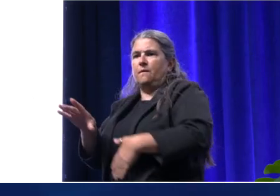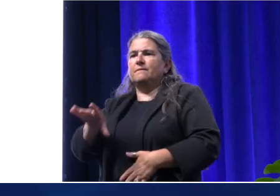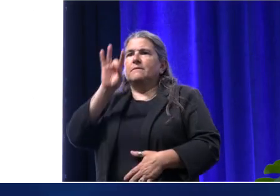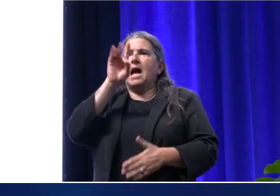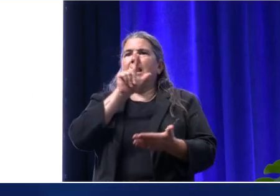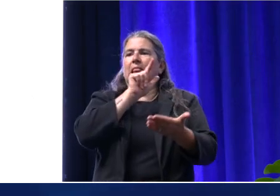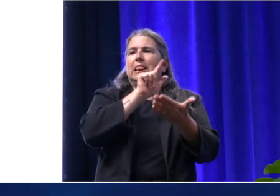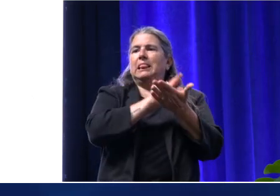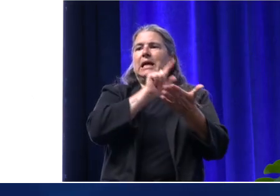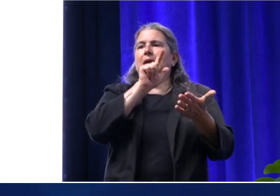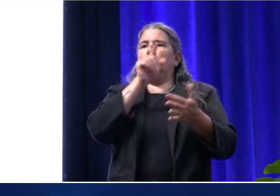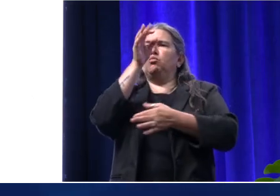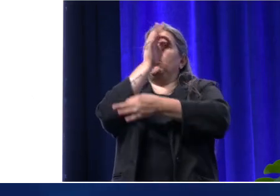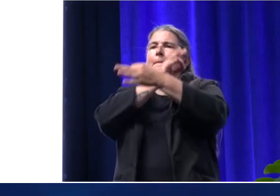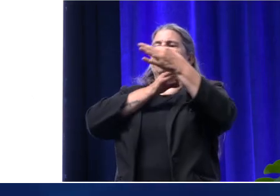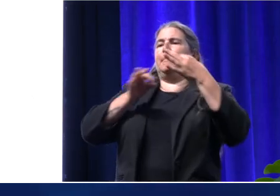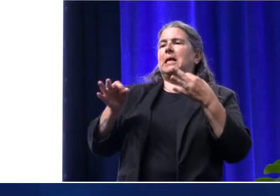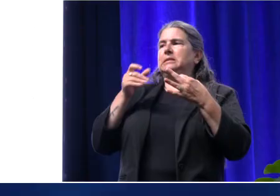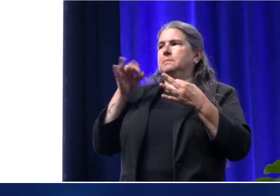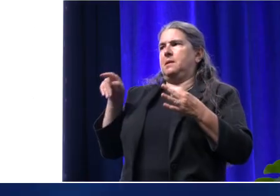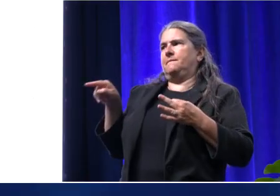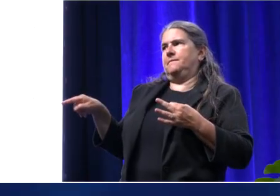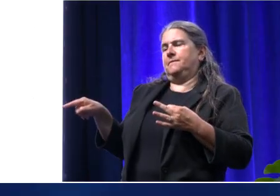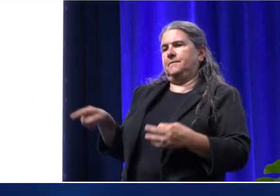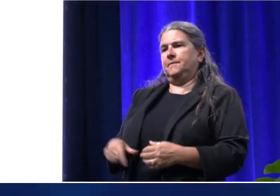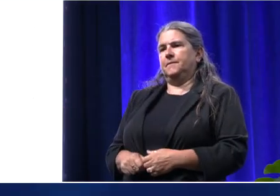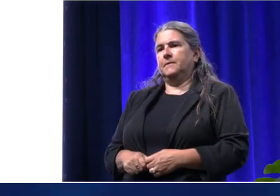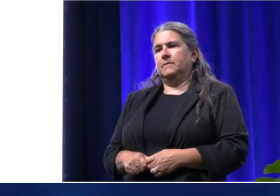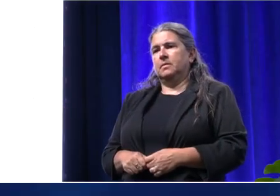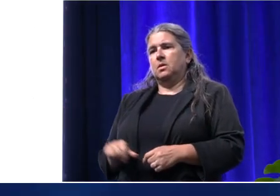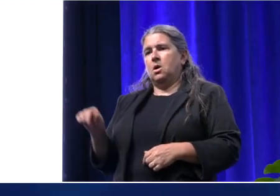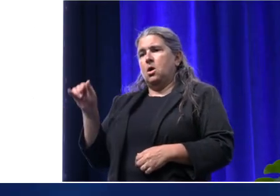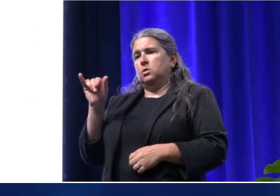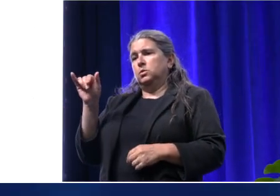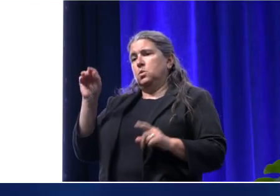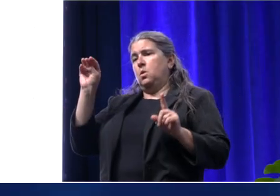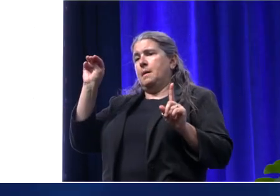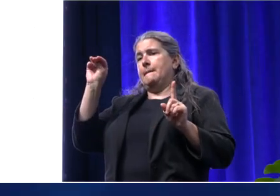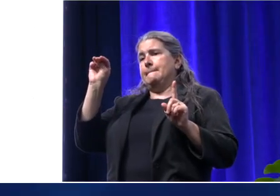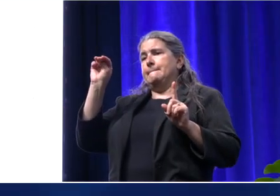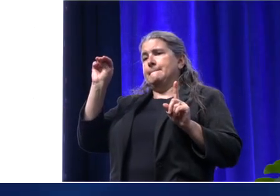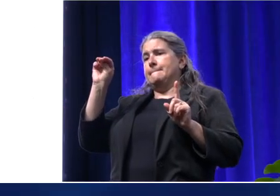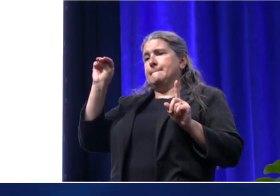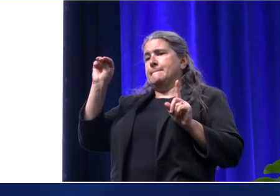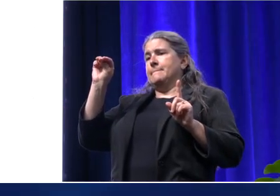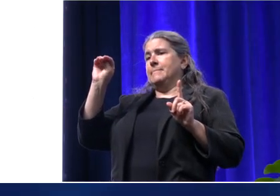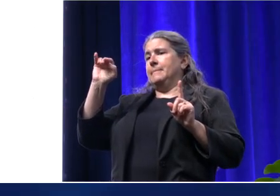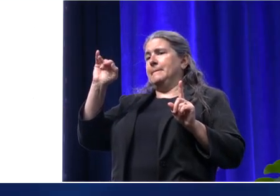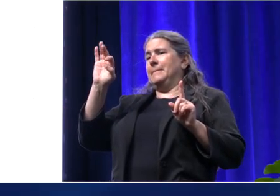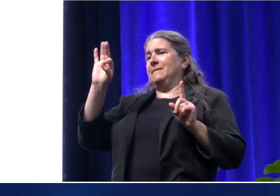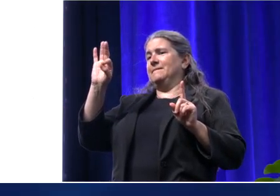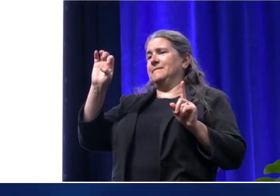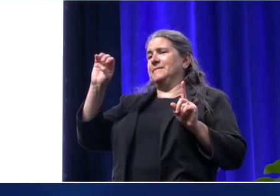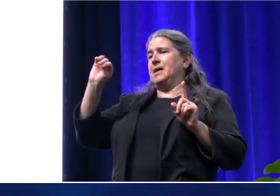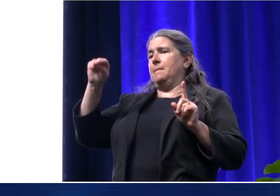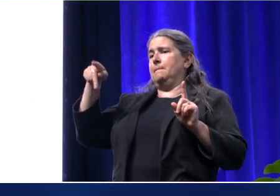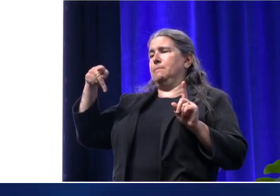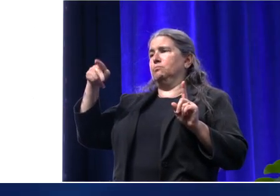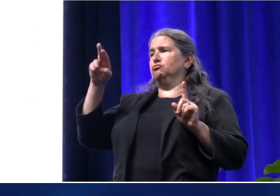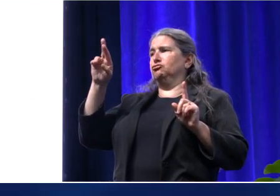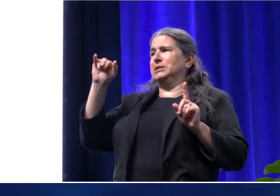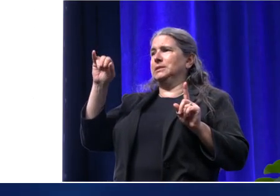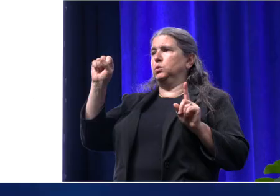You can also notice we see mifepristone, which is one of the medications used in abortions. As